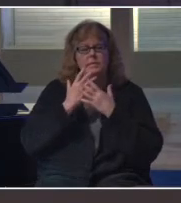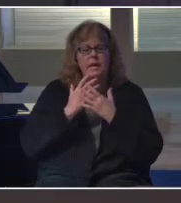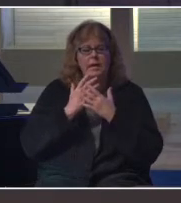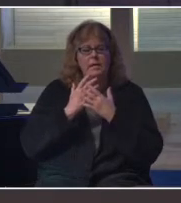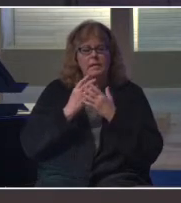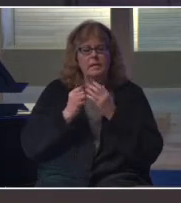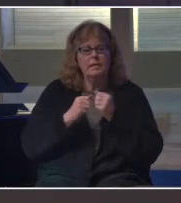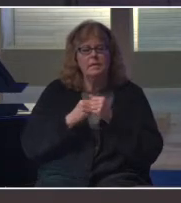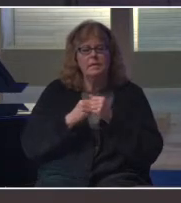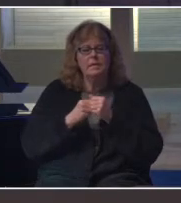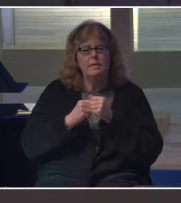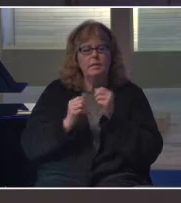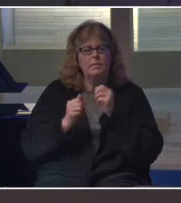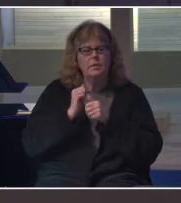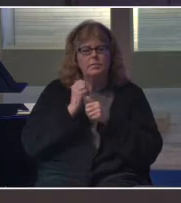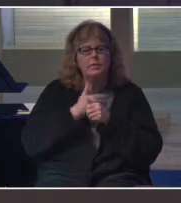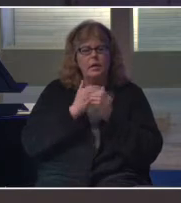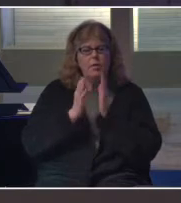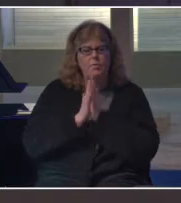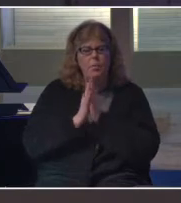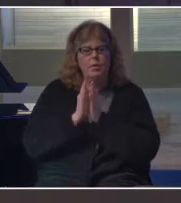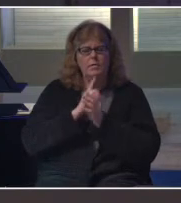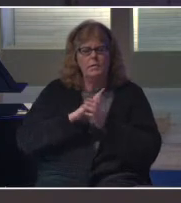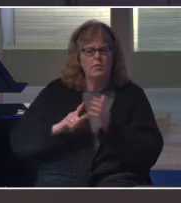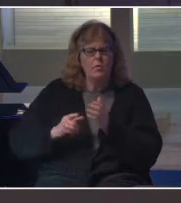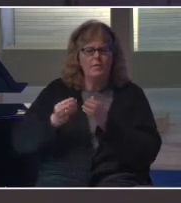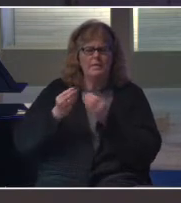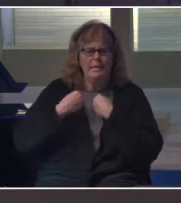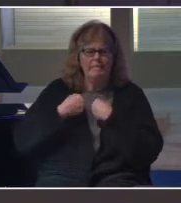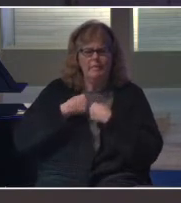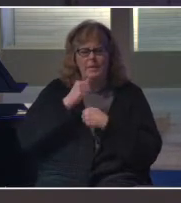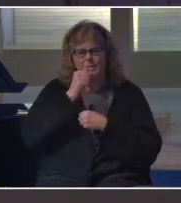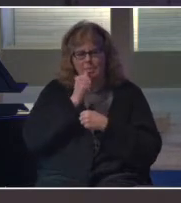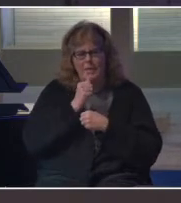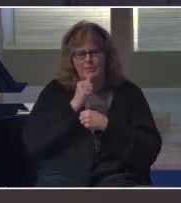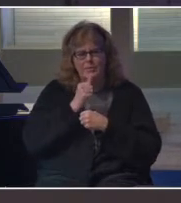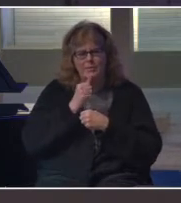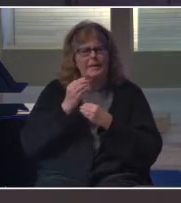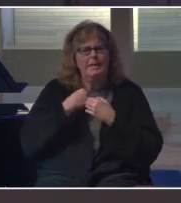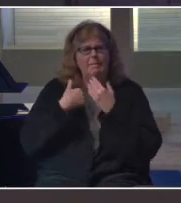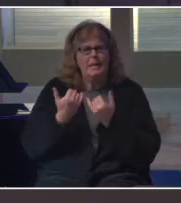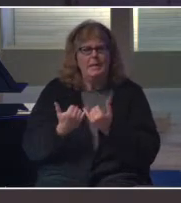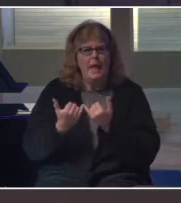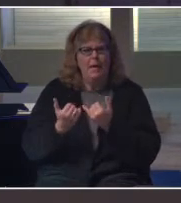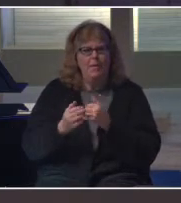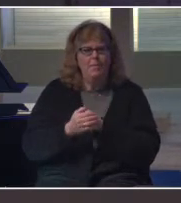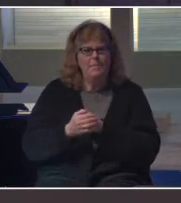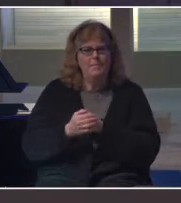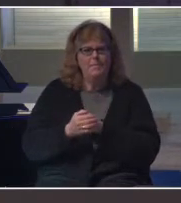usually our prayer is, Lord, give me patience, but give it to me now.